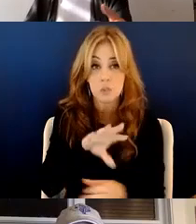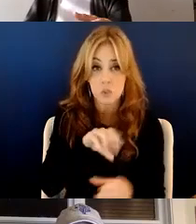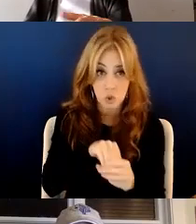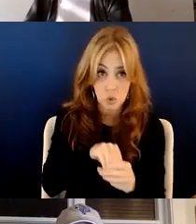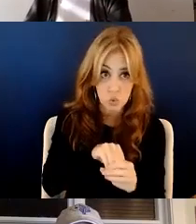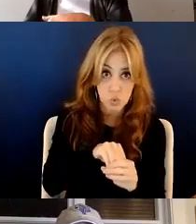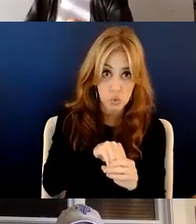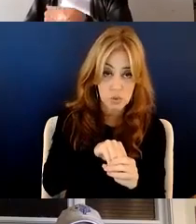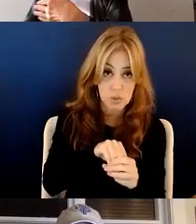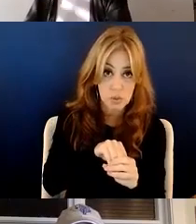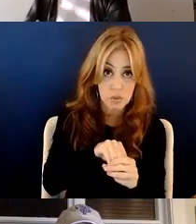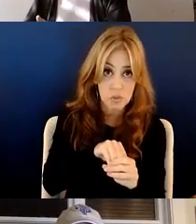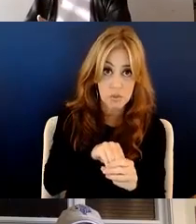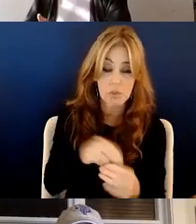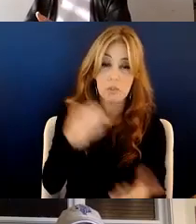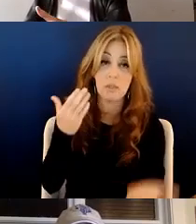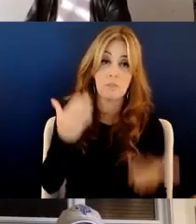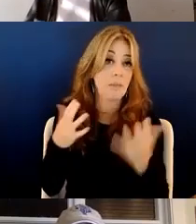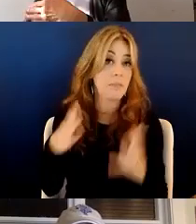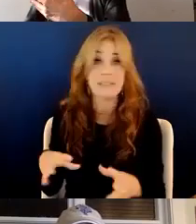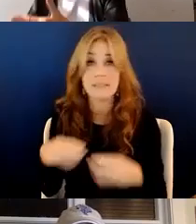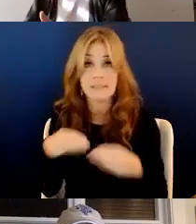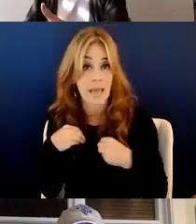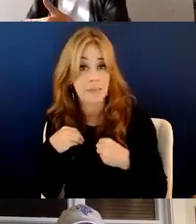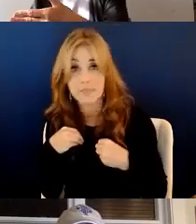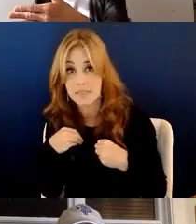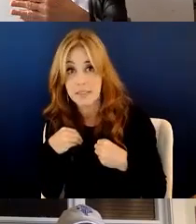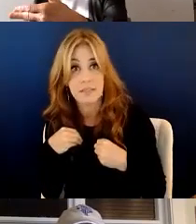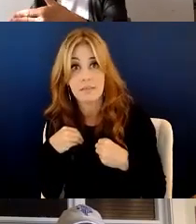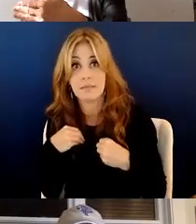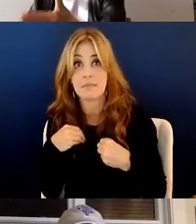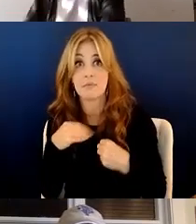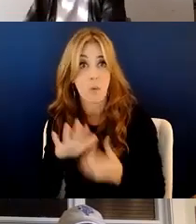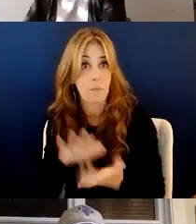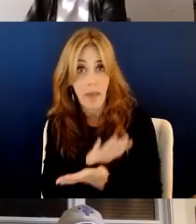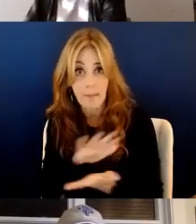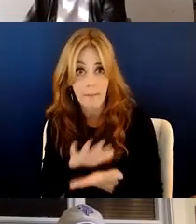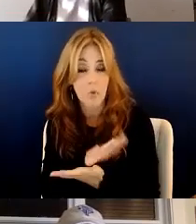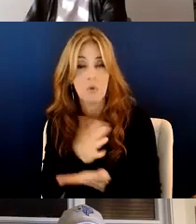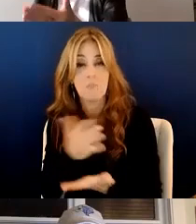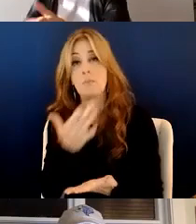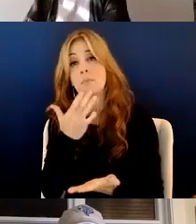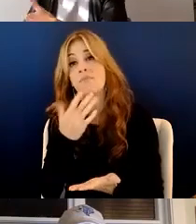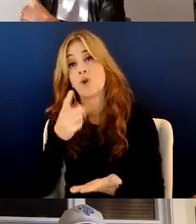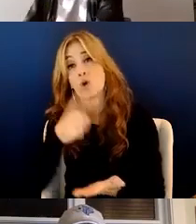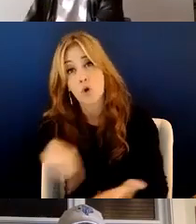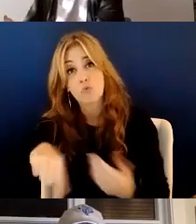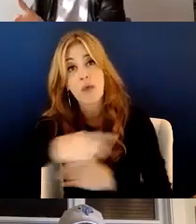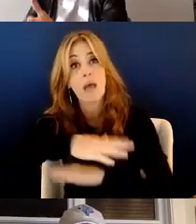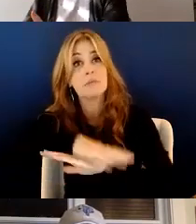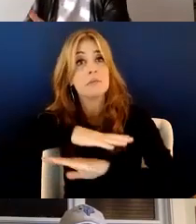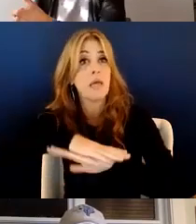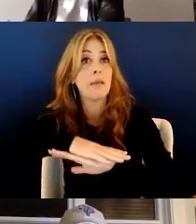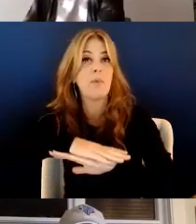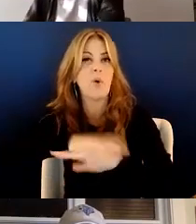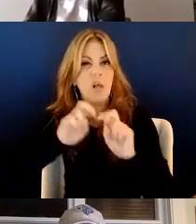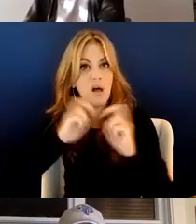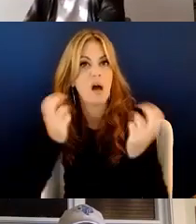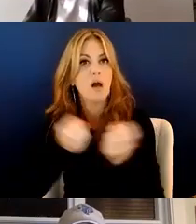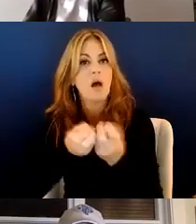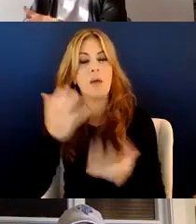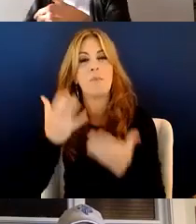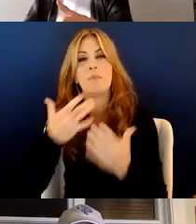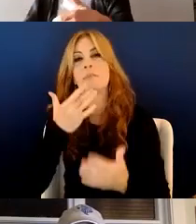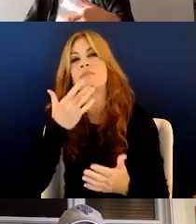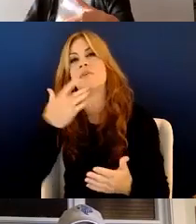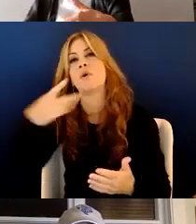it may be accepted and you might have preferred being in a roundtable, or you might have preferred a poster